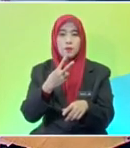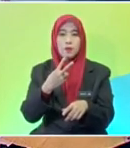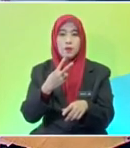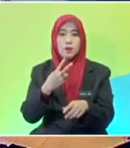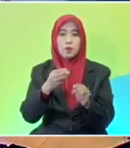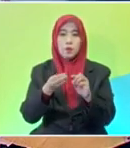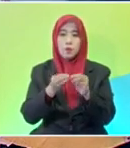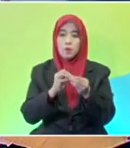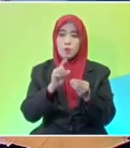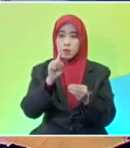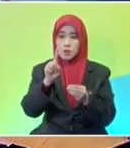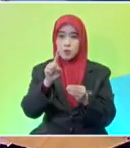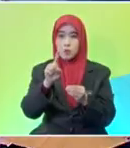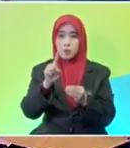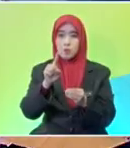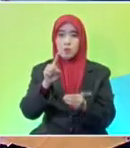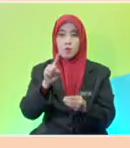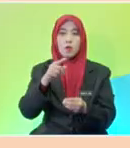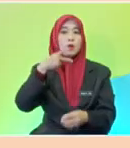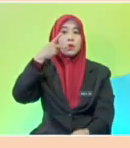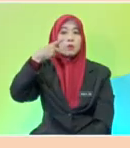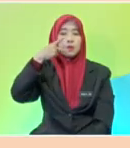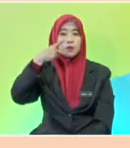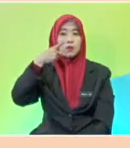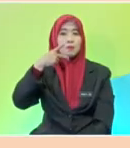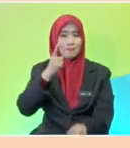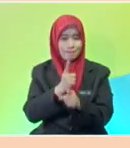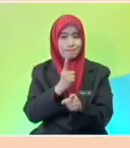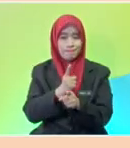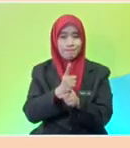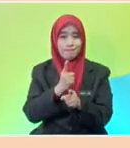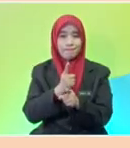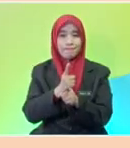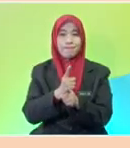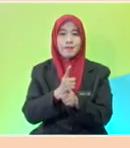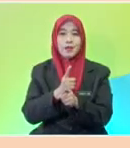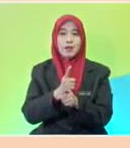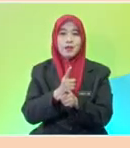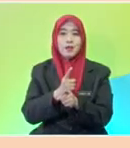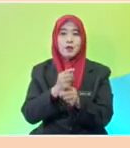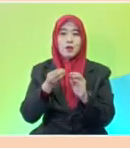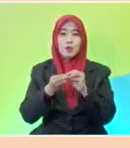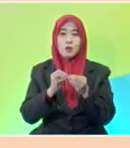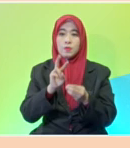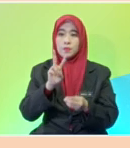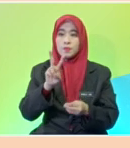first one is carbohydrate. Yes, correct. Okay. The second